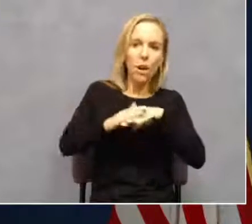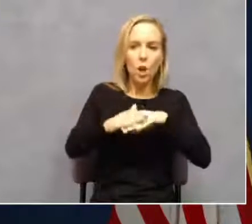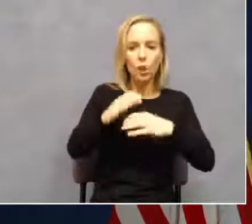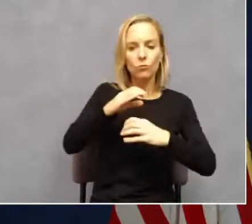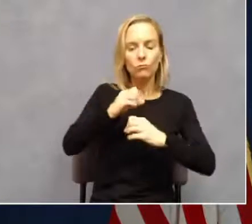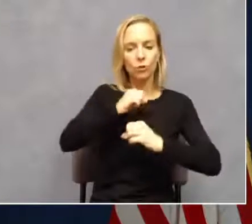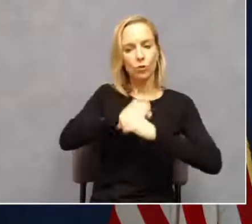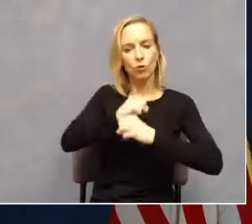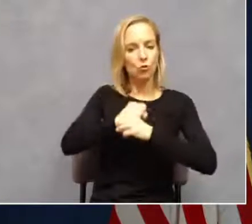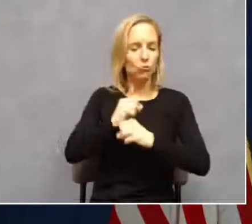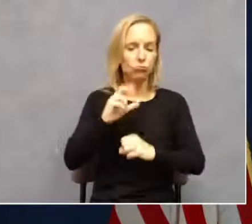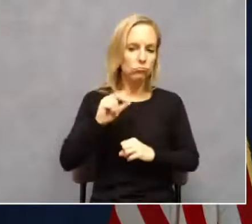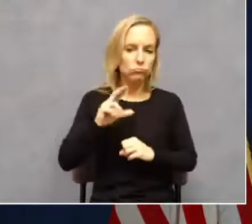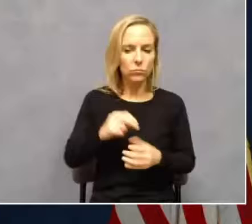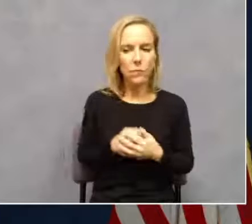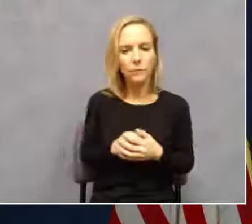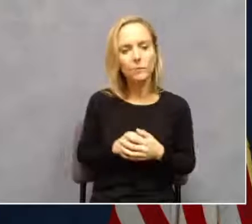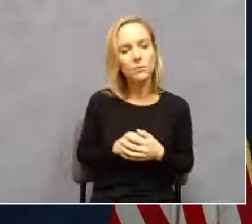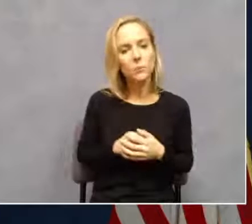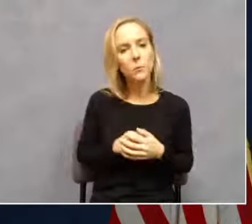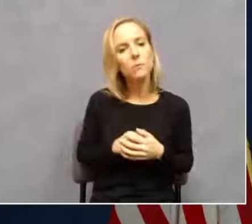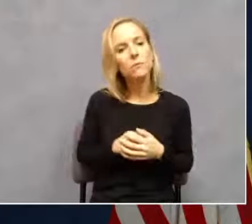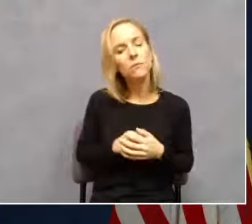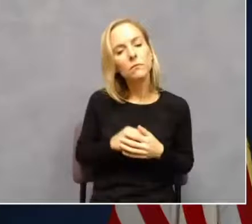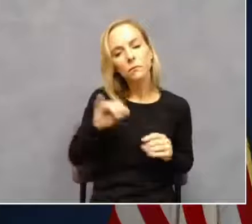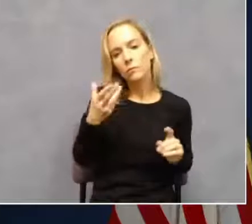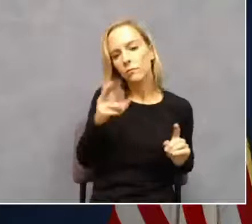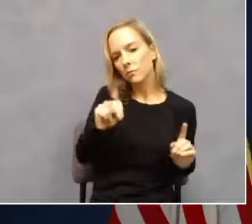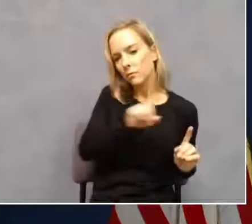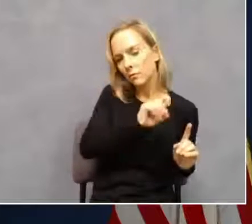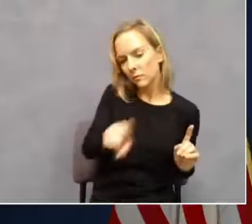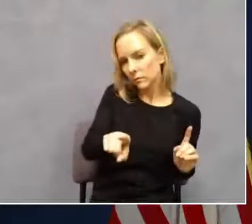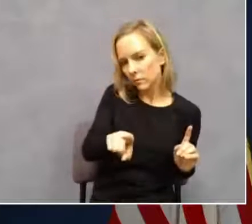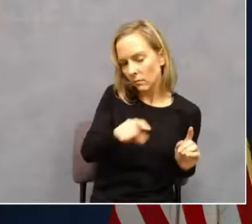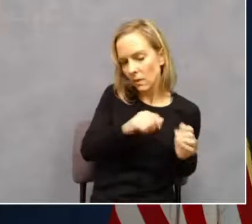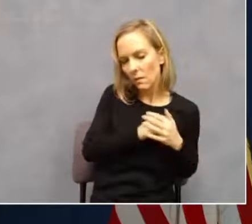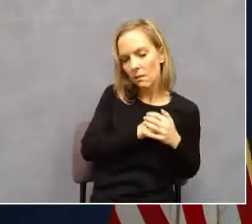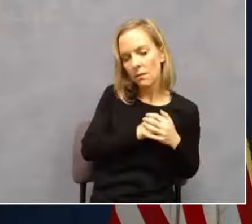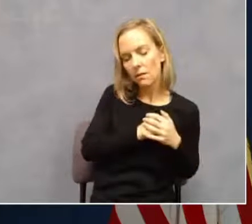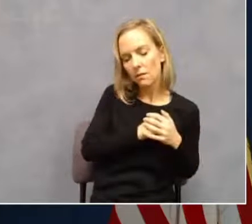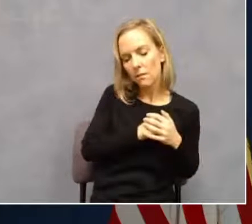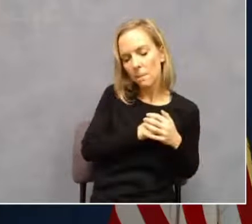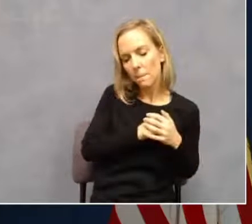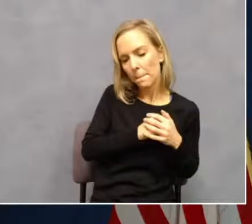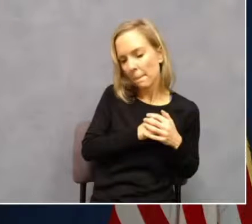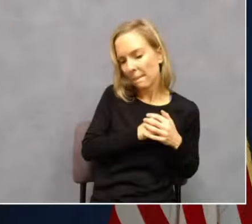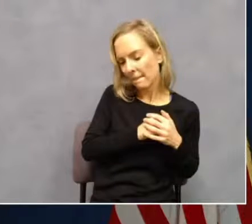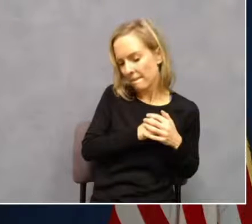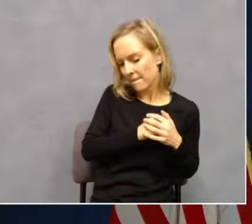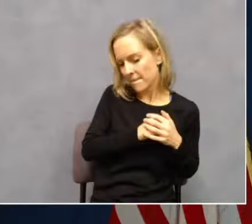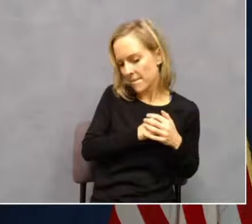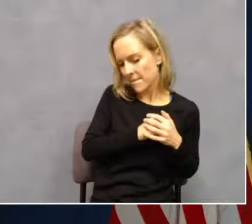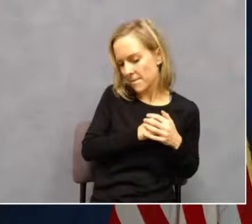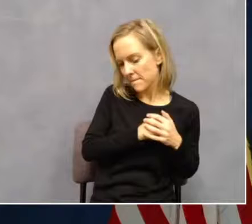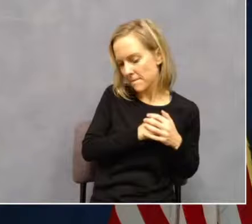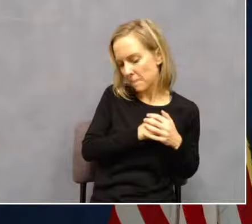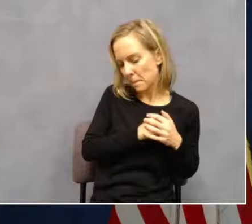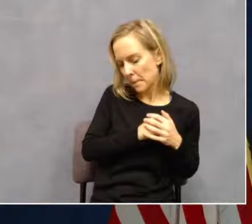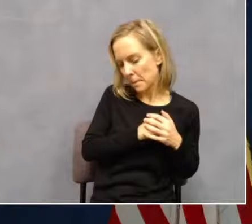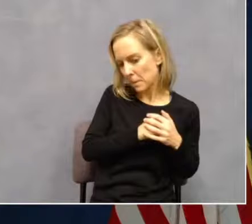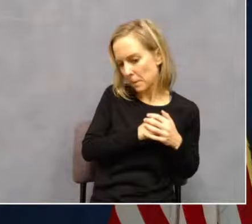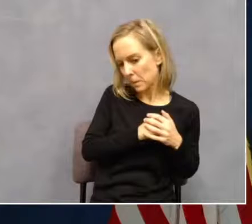there. John? So if non-essential offices at right time are closed down, is that going to impact unemployment